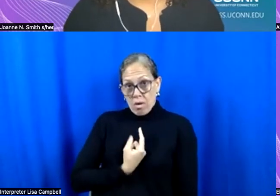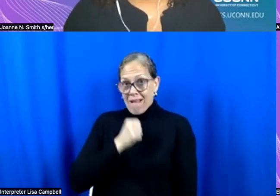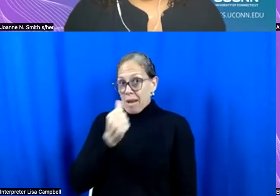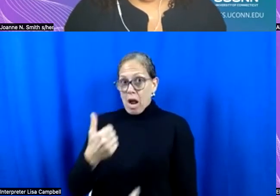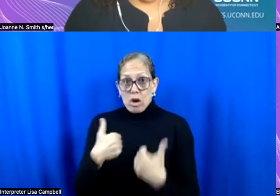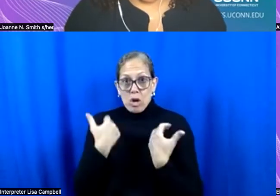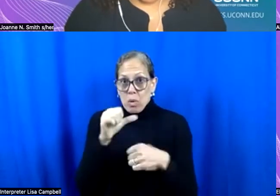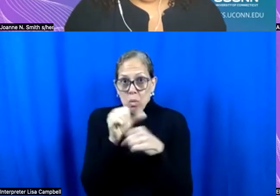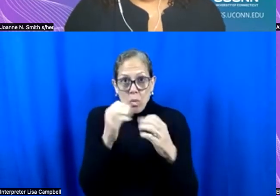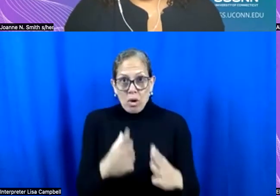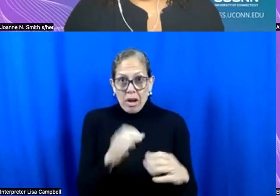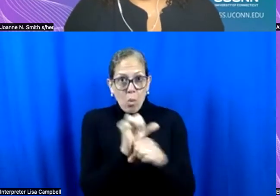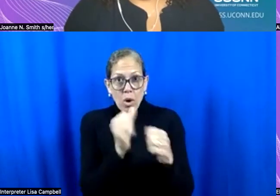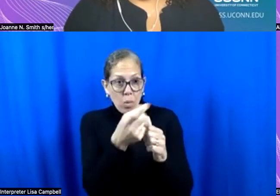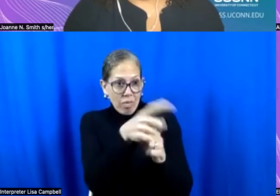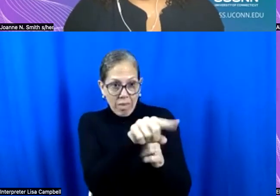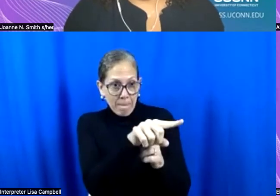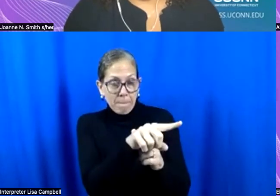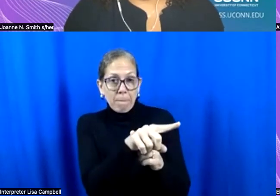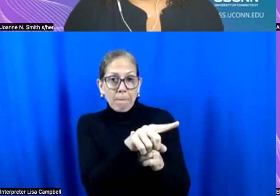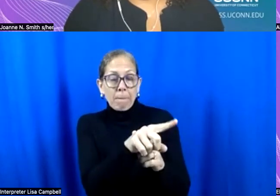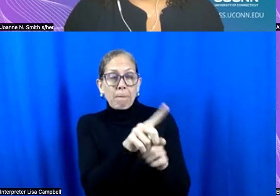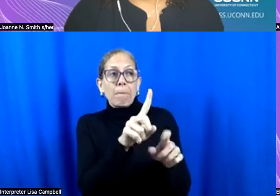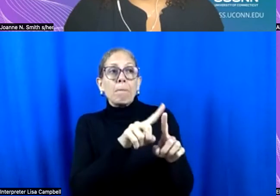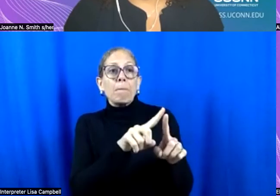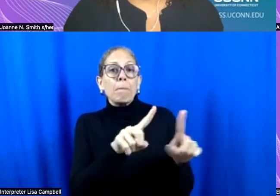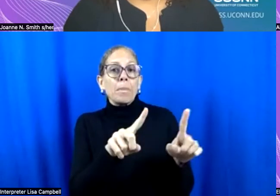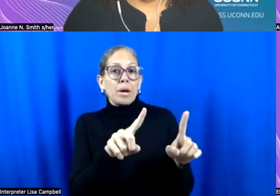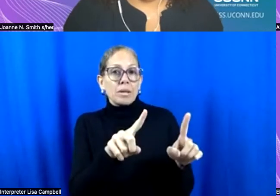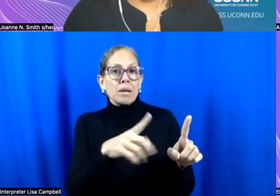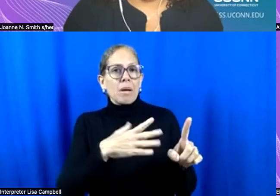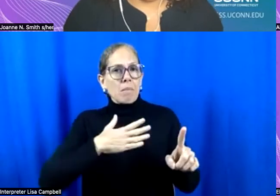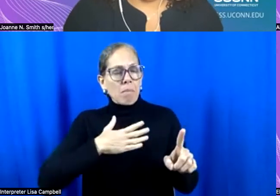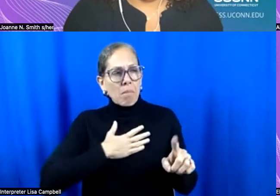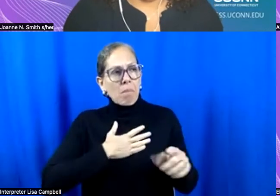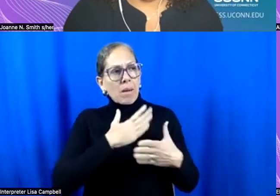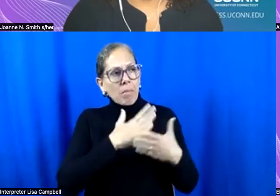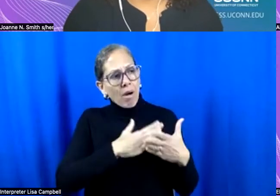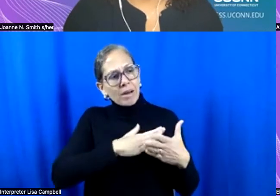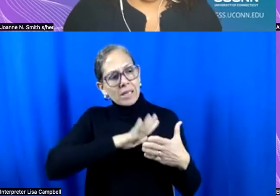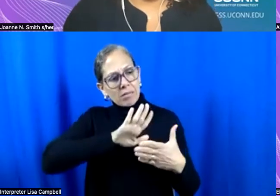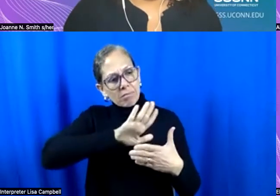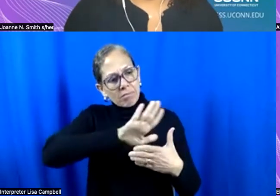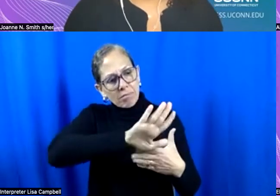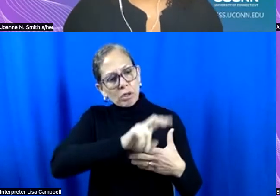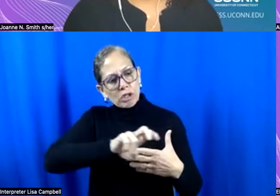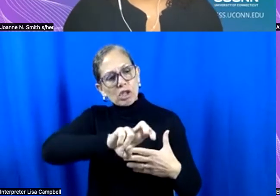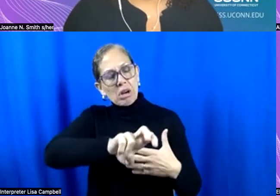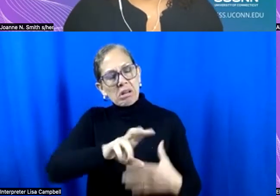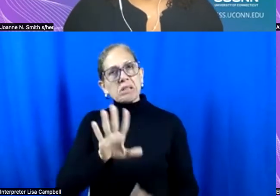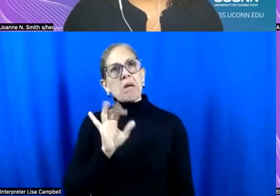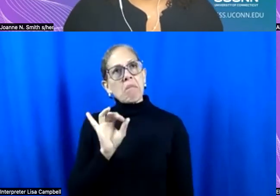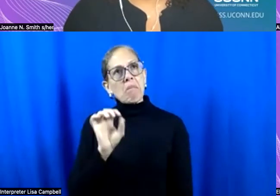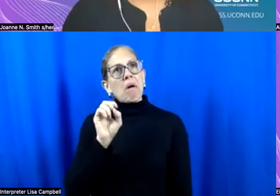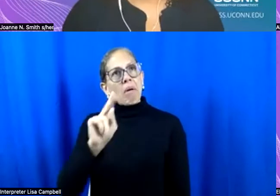work with them in group. But I could see my part in that journey and feel like, okay, like it's all